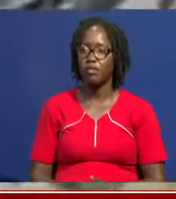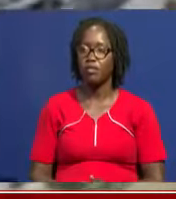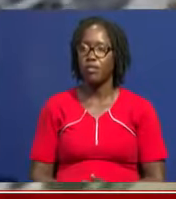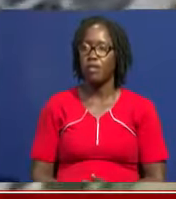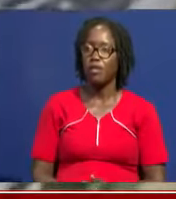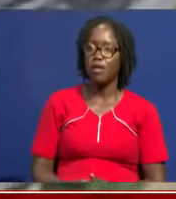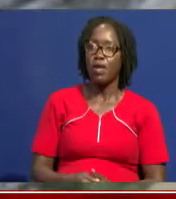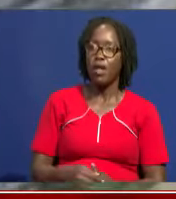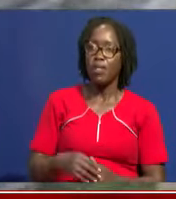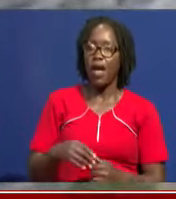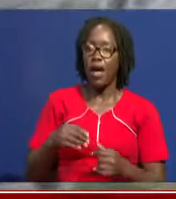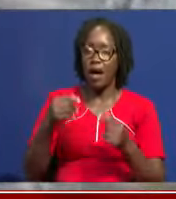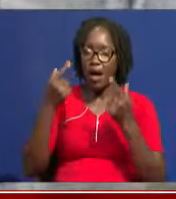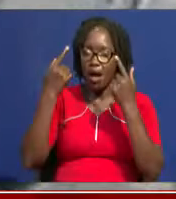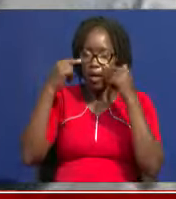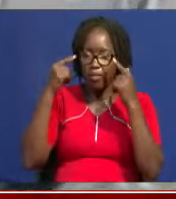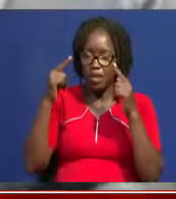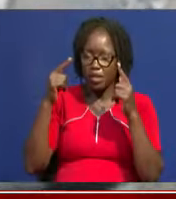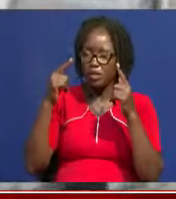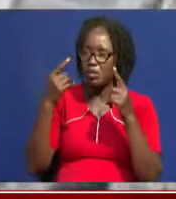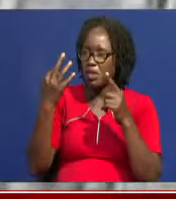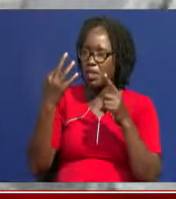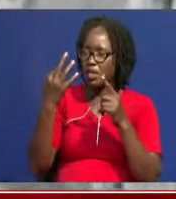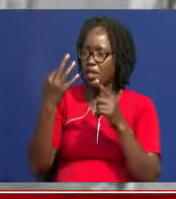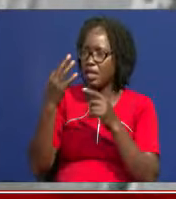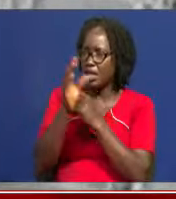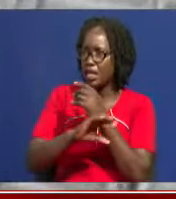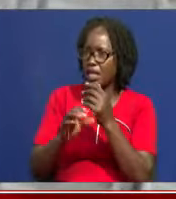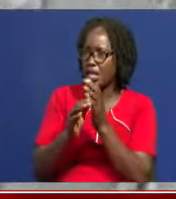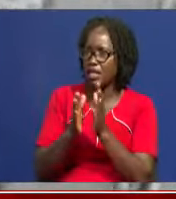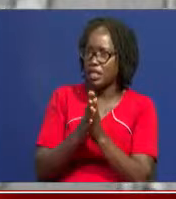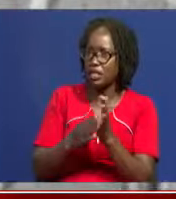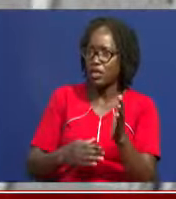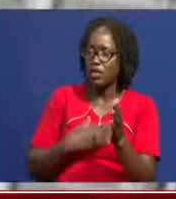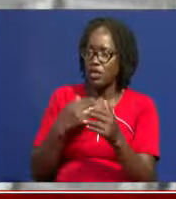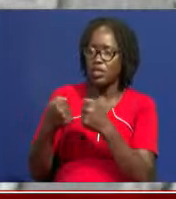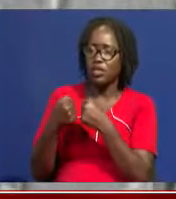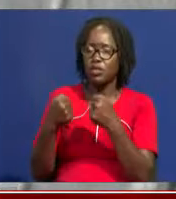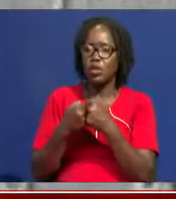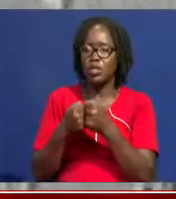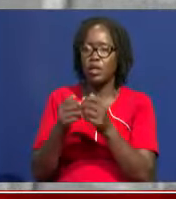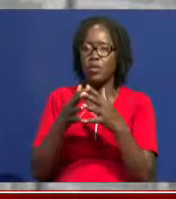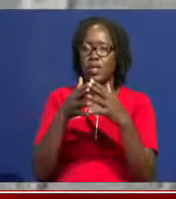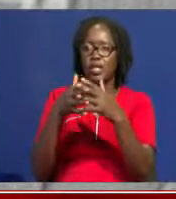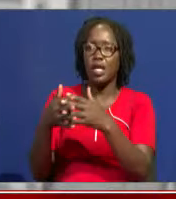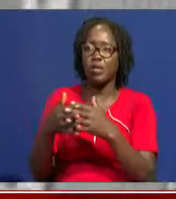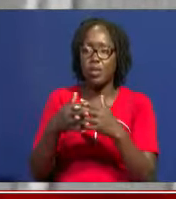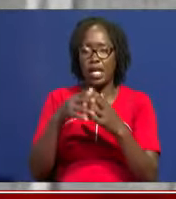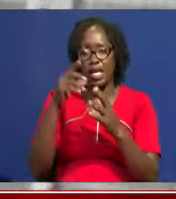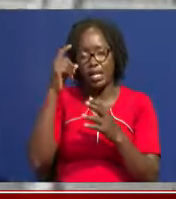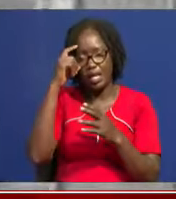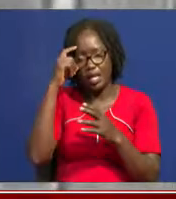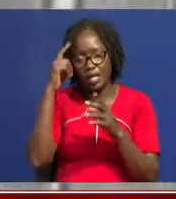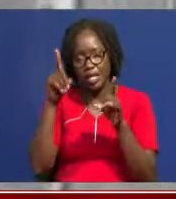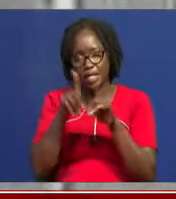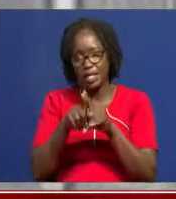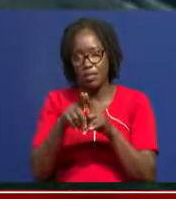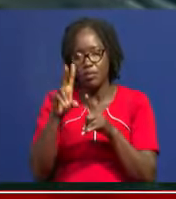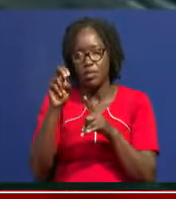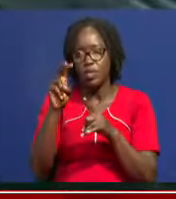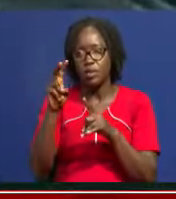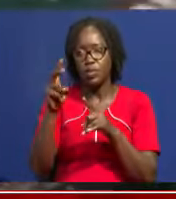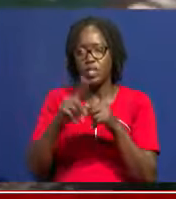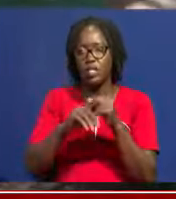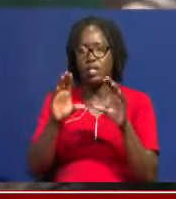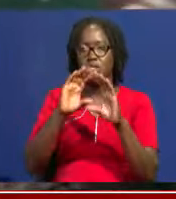Mexico is one of three countries co-hosting the expanded 48-team tournament alongside the United States of America and Canada. The 2026